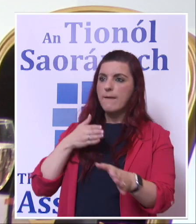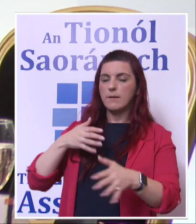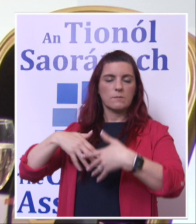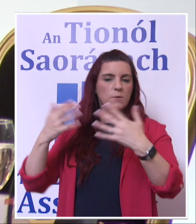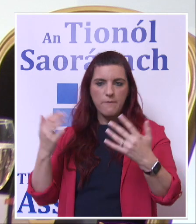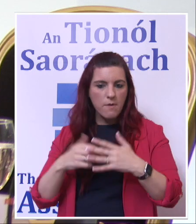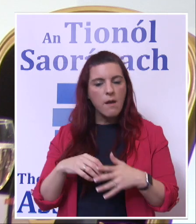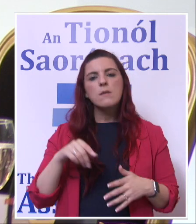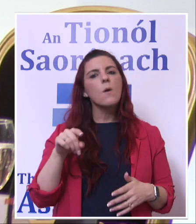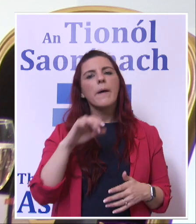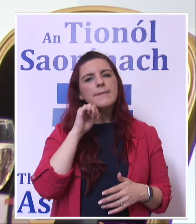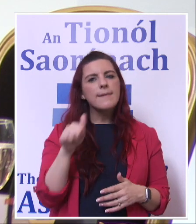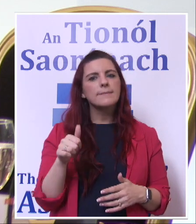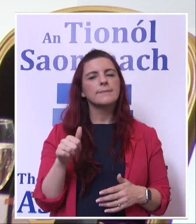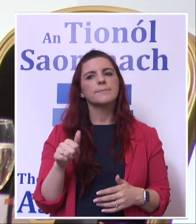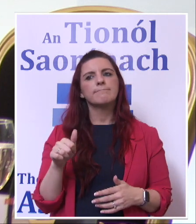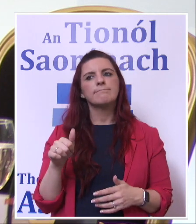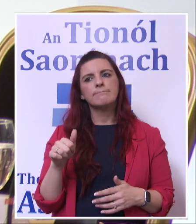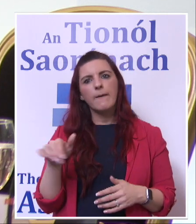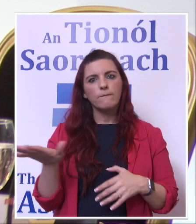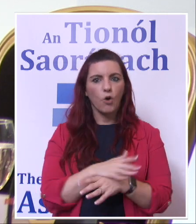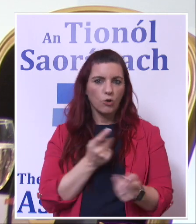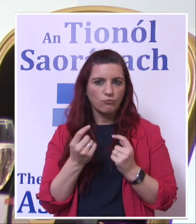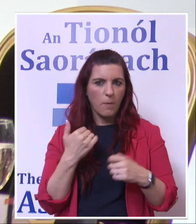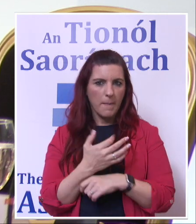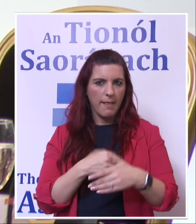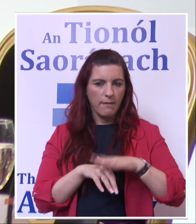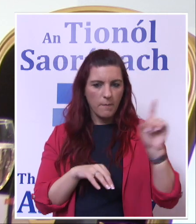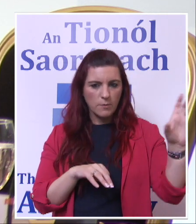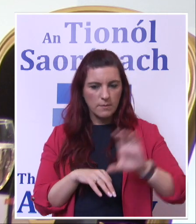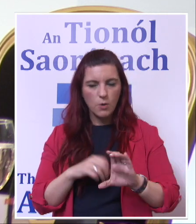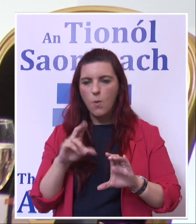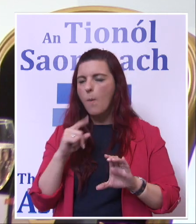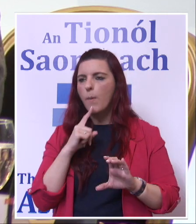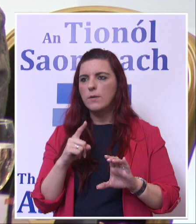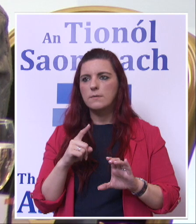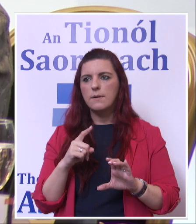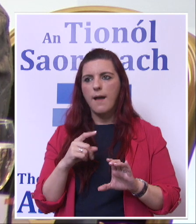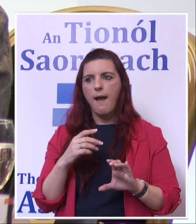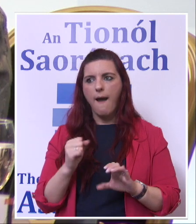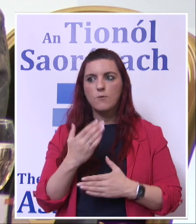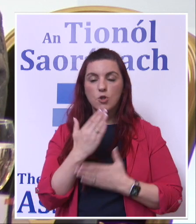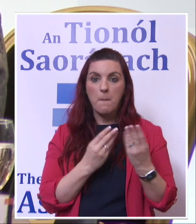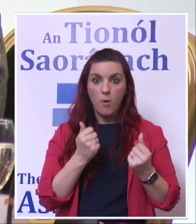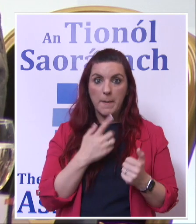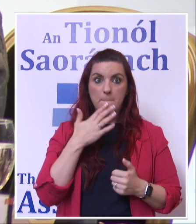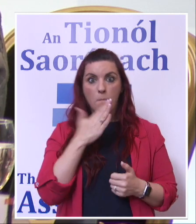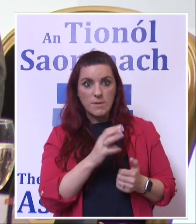So it's not the CEO that makes that decision, it is the municipal group. Right.